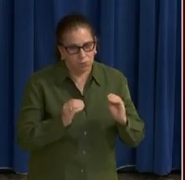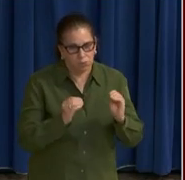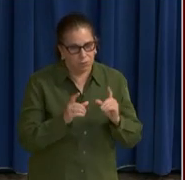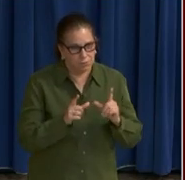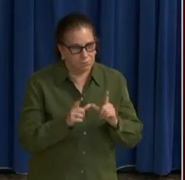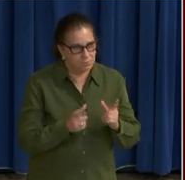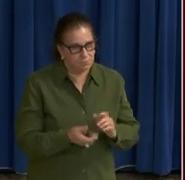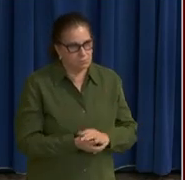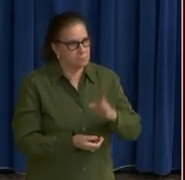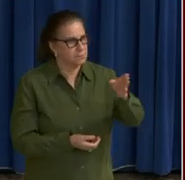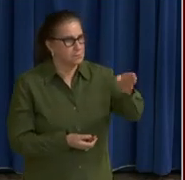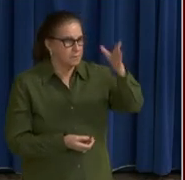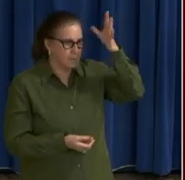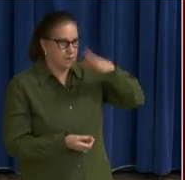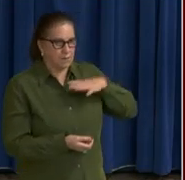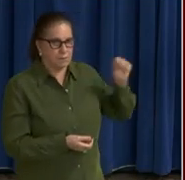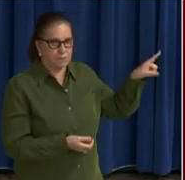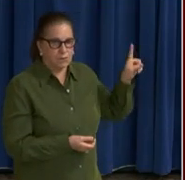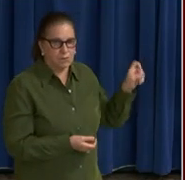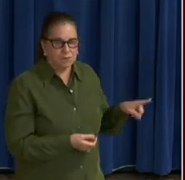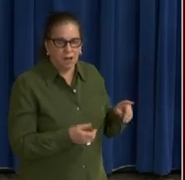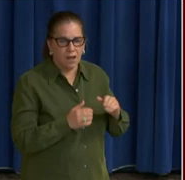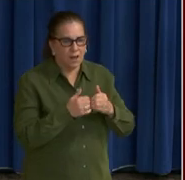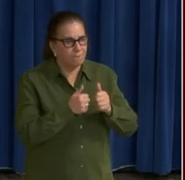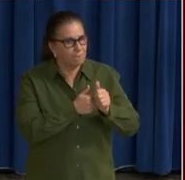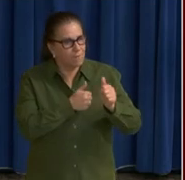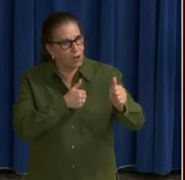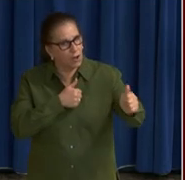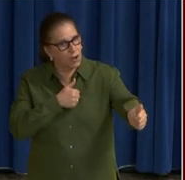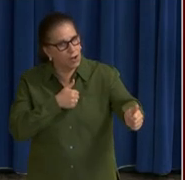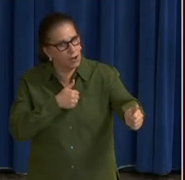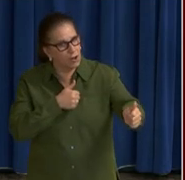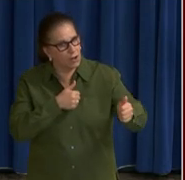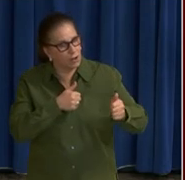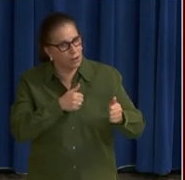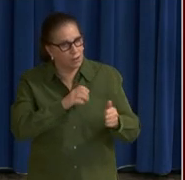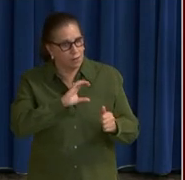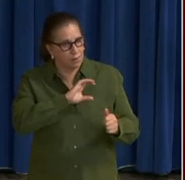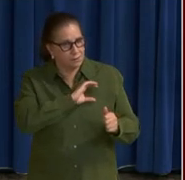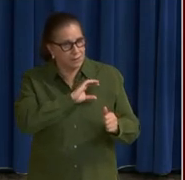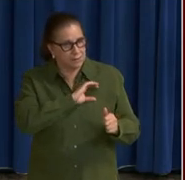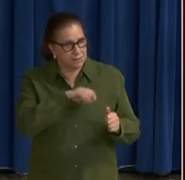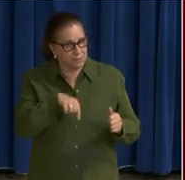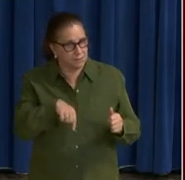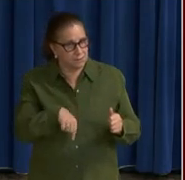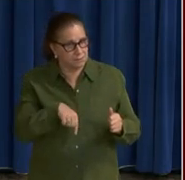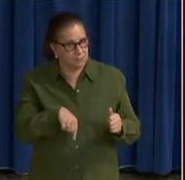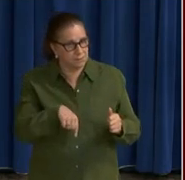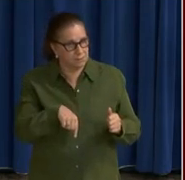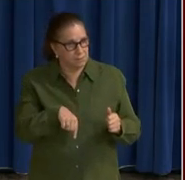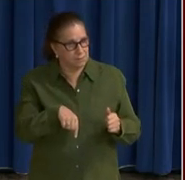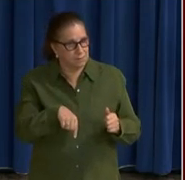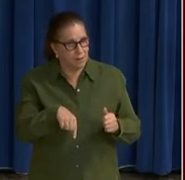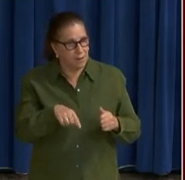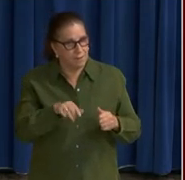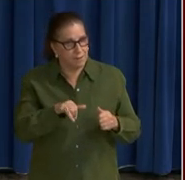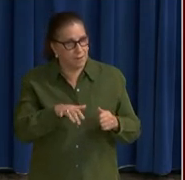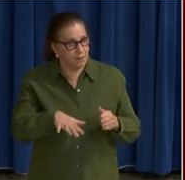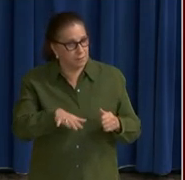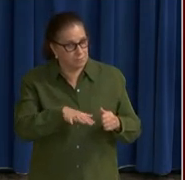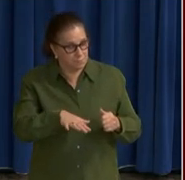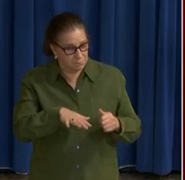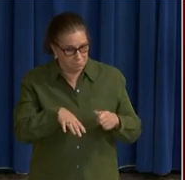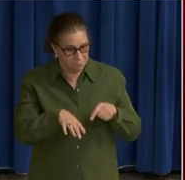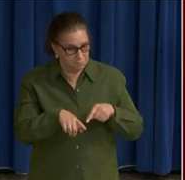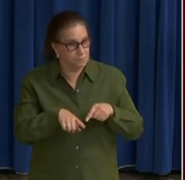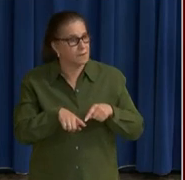How far away from the shooting scene was the weapon recovered? They measured the distance, and it